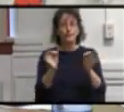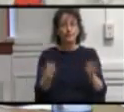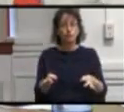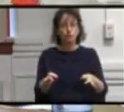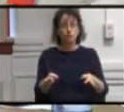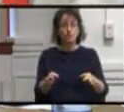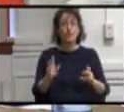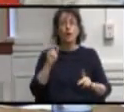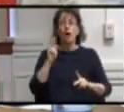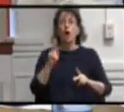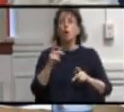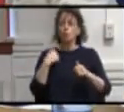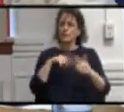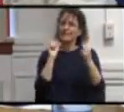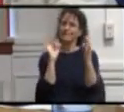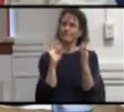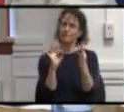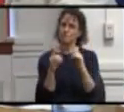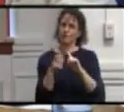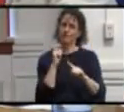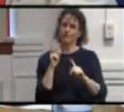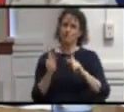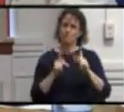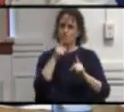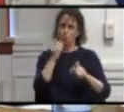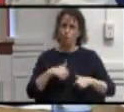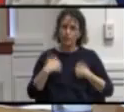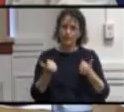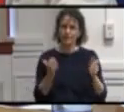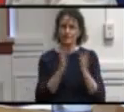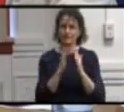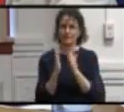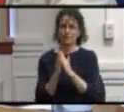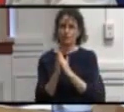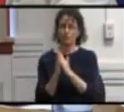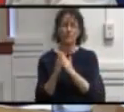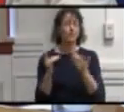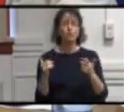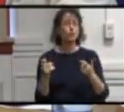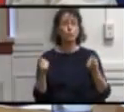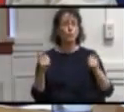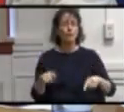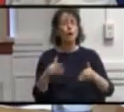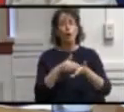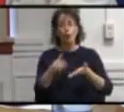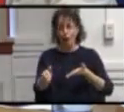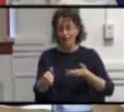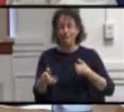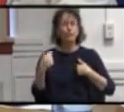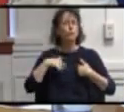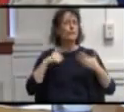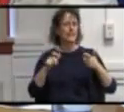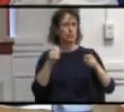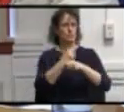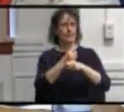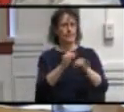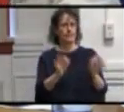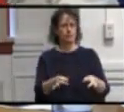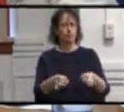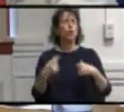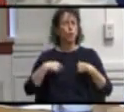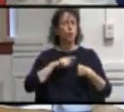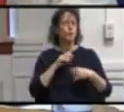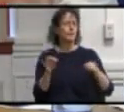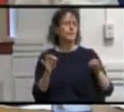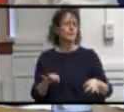of the decisions that we've had to make over this last year, we've formed citizens committees. We had citizen committee for the skate